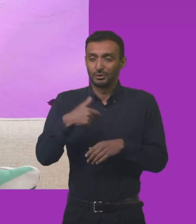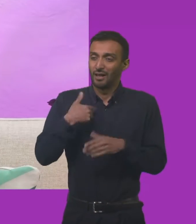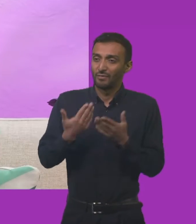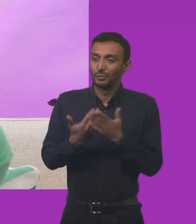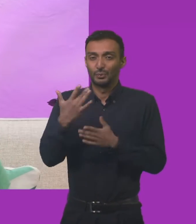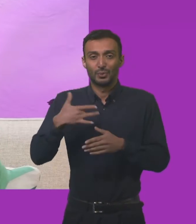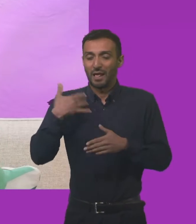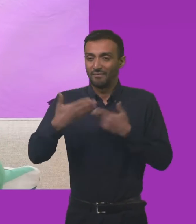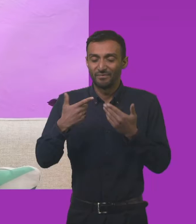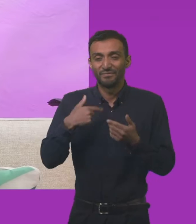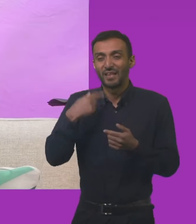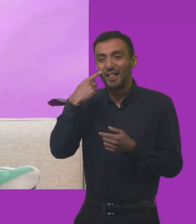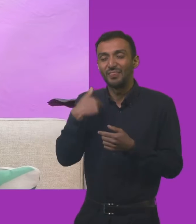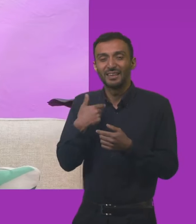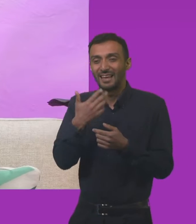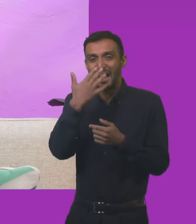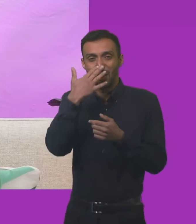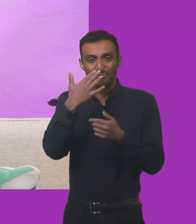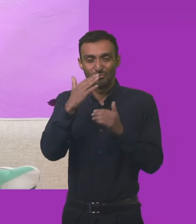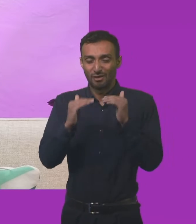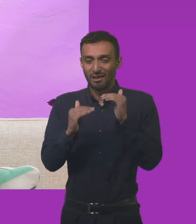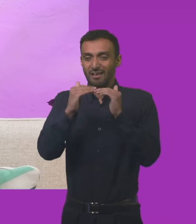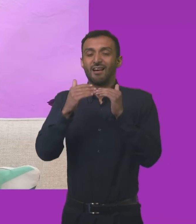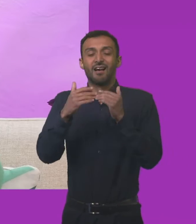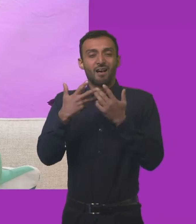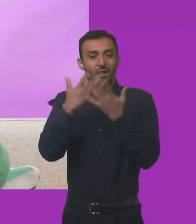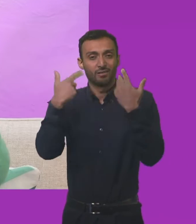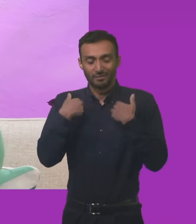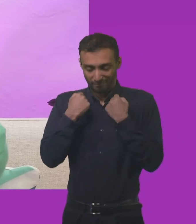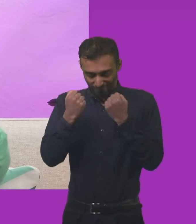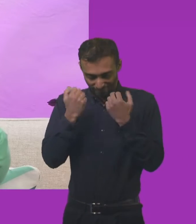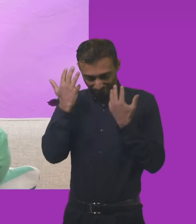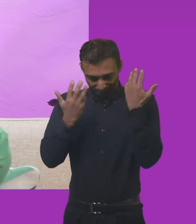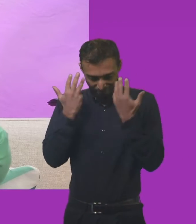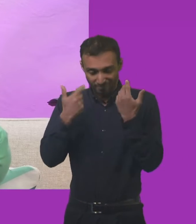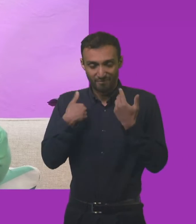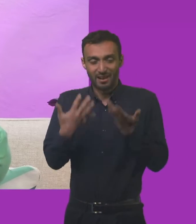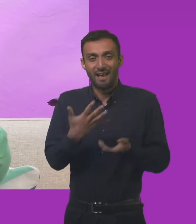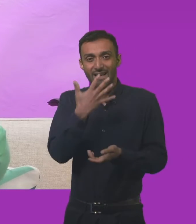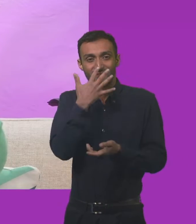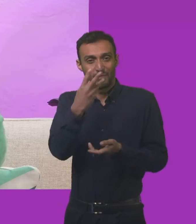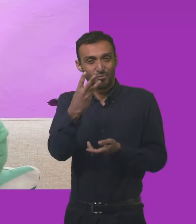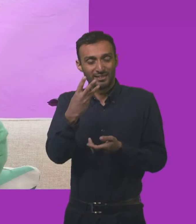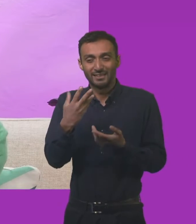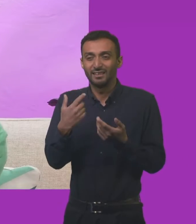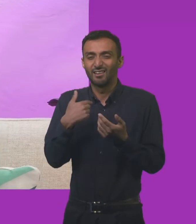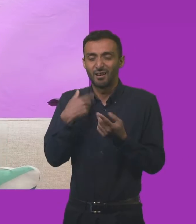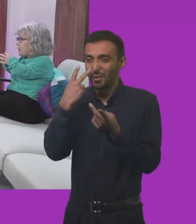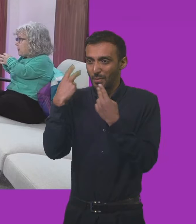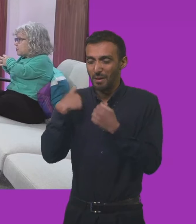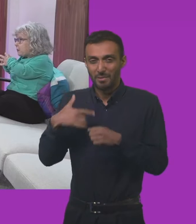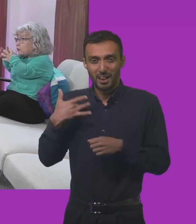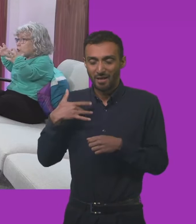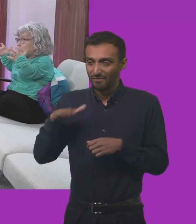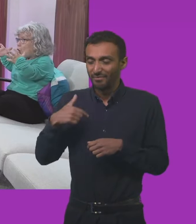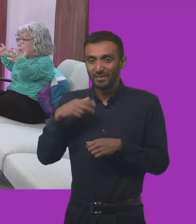life, a lot of self-reflection. I'm 53 now, and I look back at my life, and I see pivotal points in my life, like my